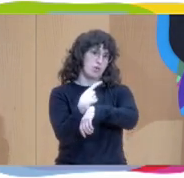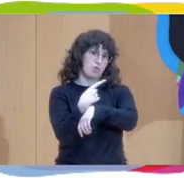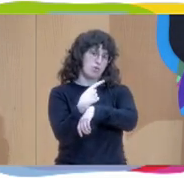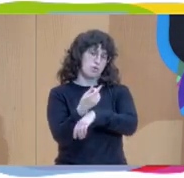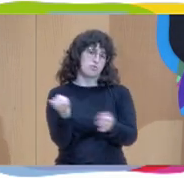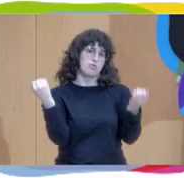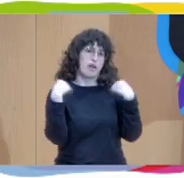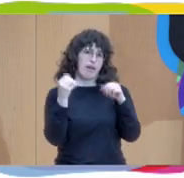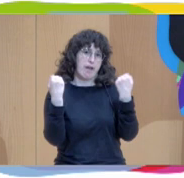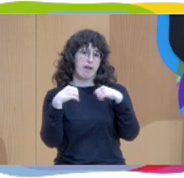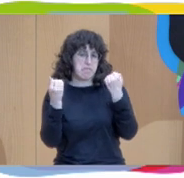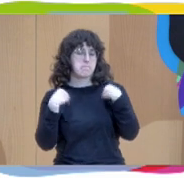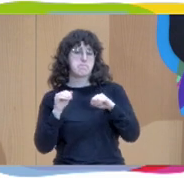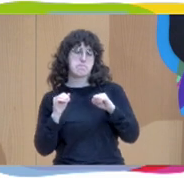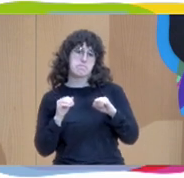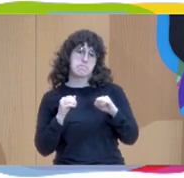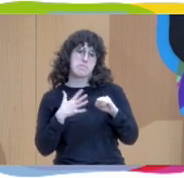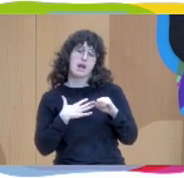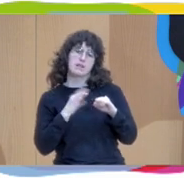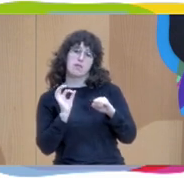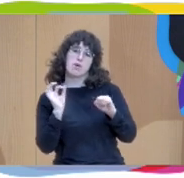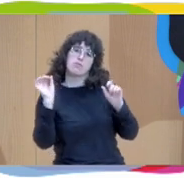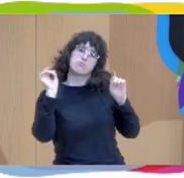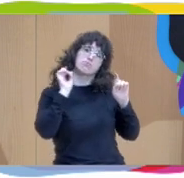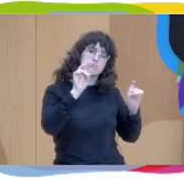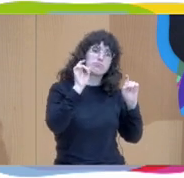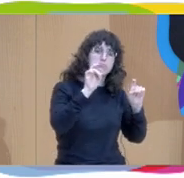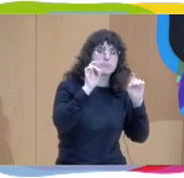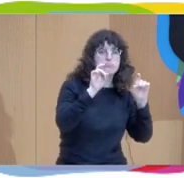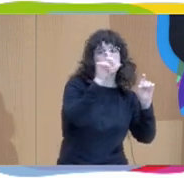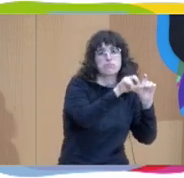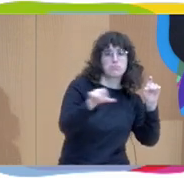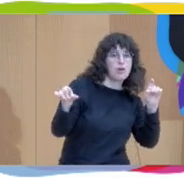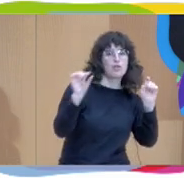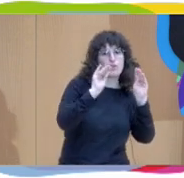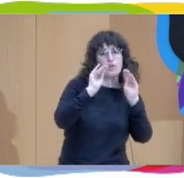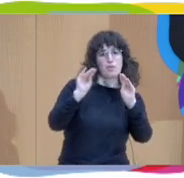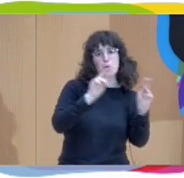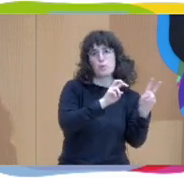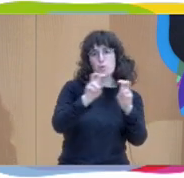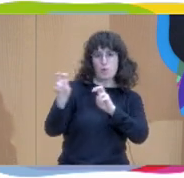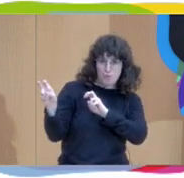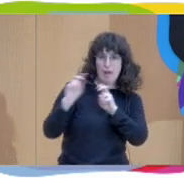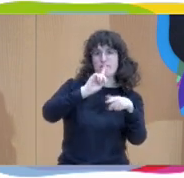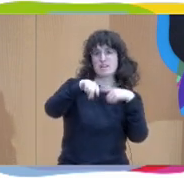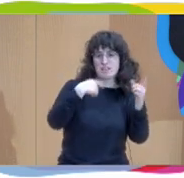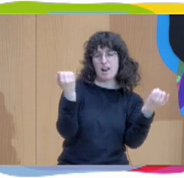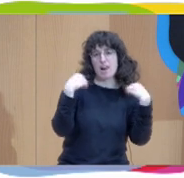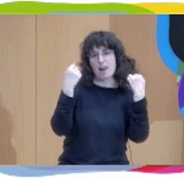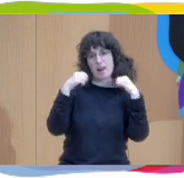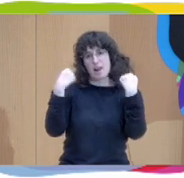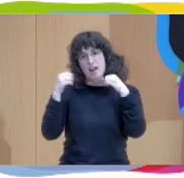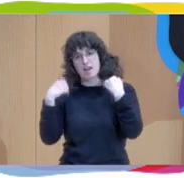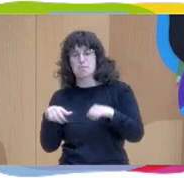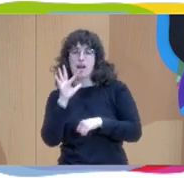facilitators. But in general training and teaching